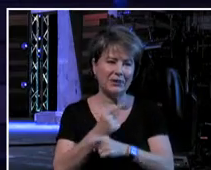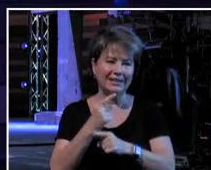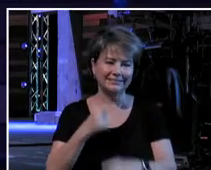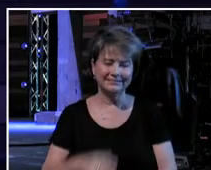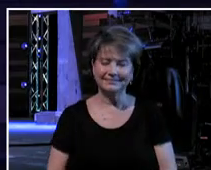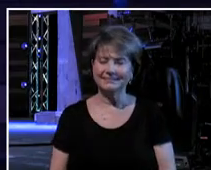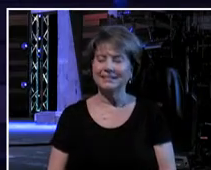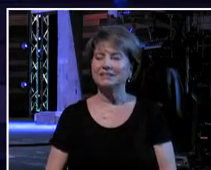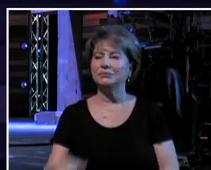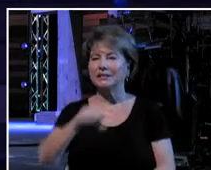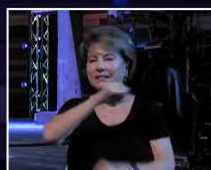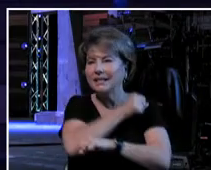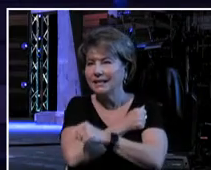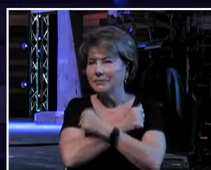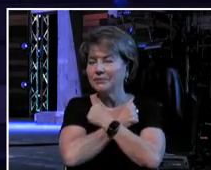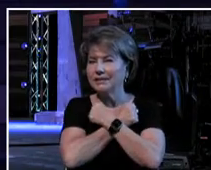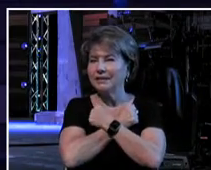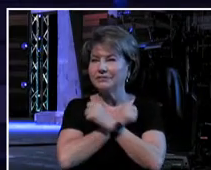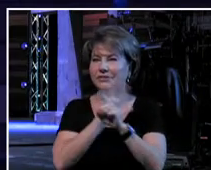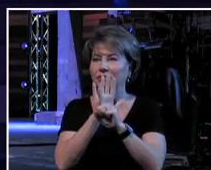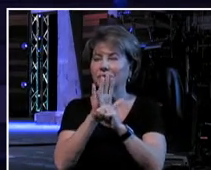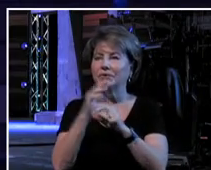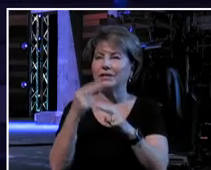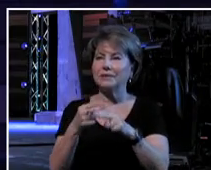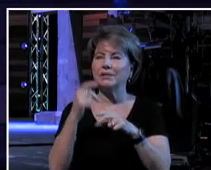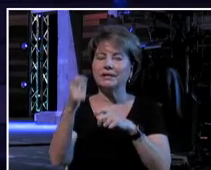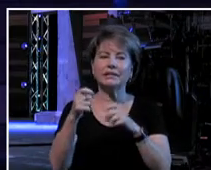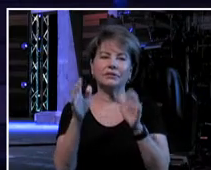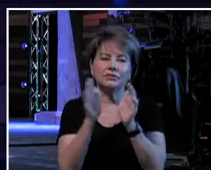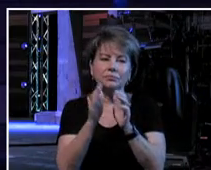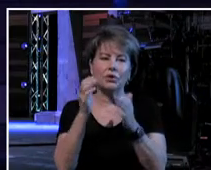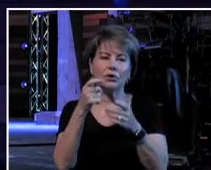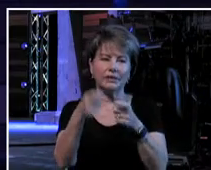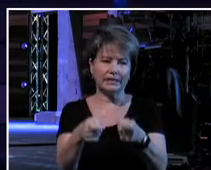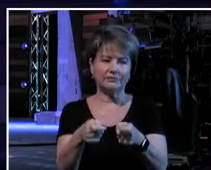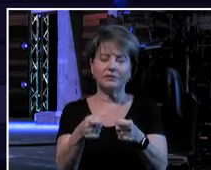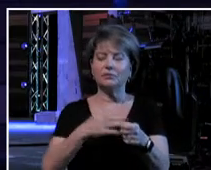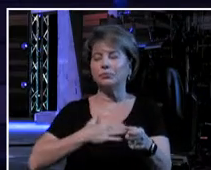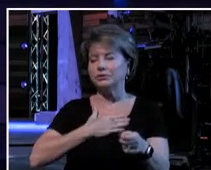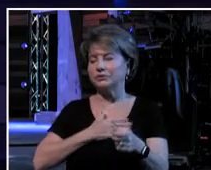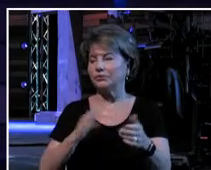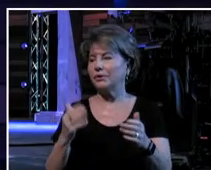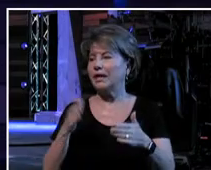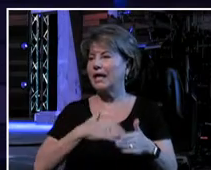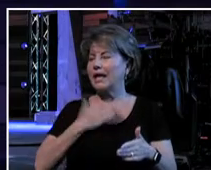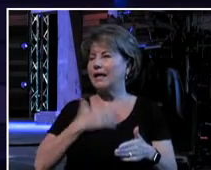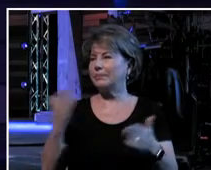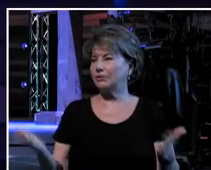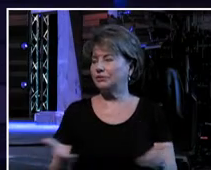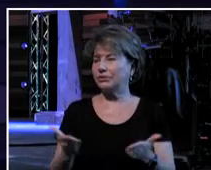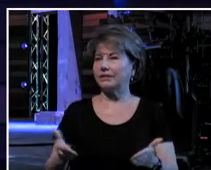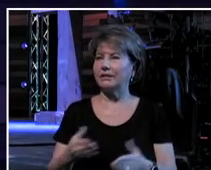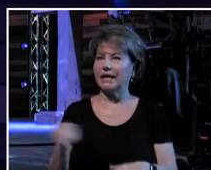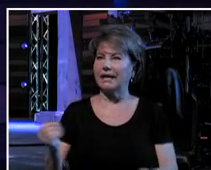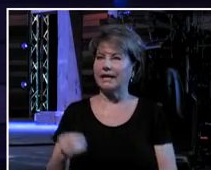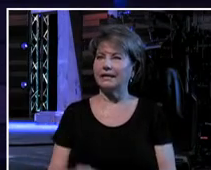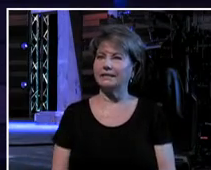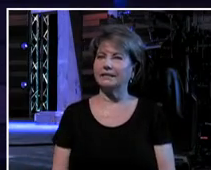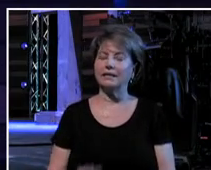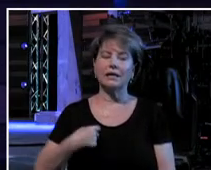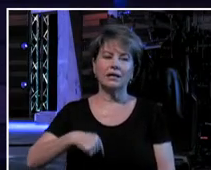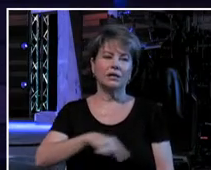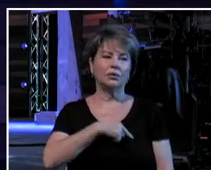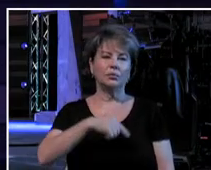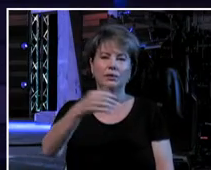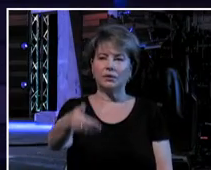love to get to know your name. We'd love to give you a small gift of appreciation. We're so glad that you're here. And we want to